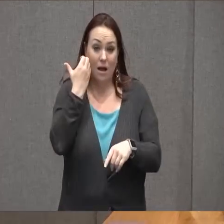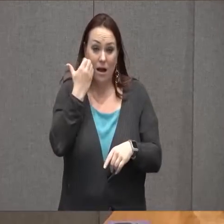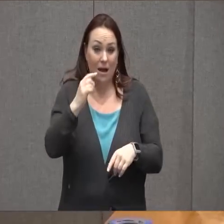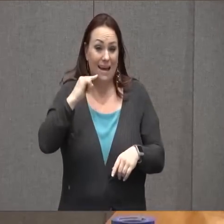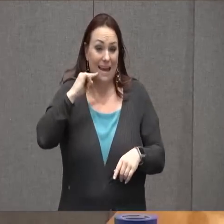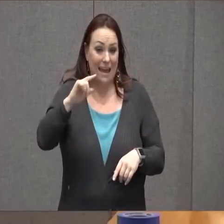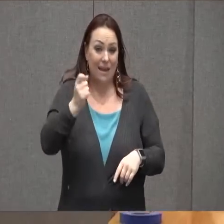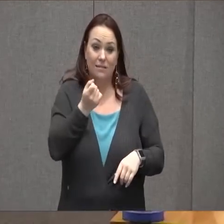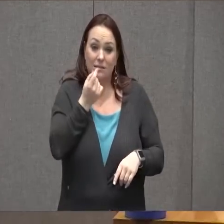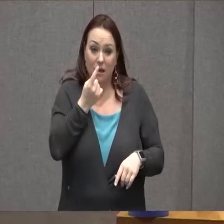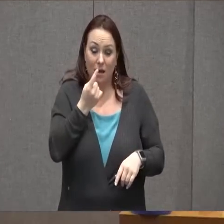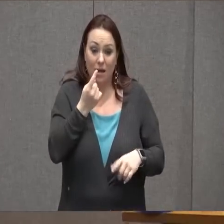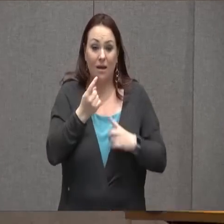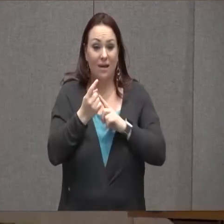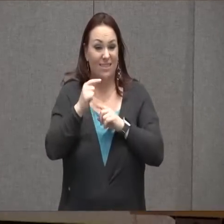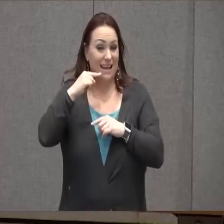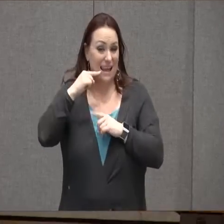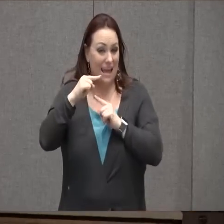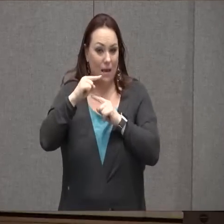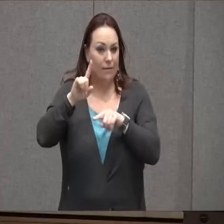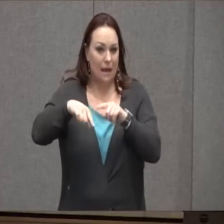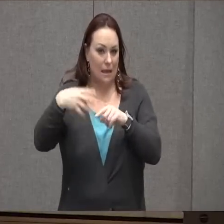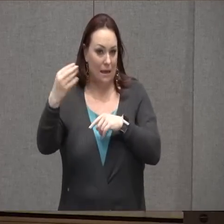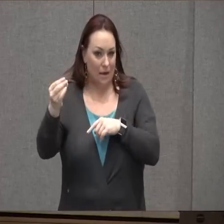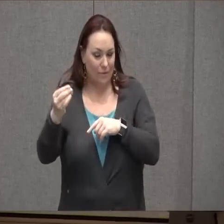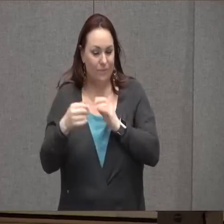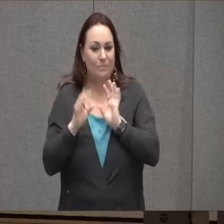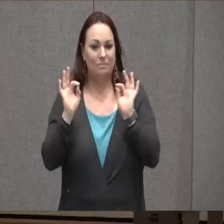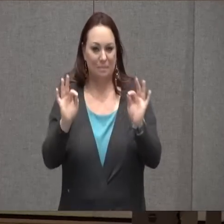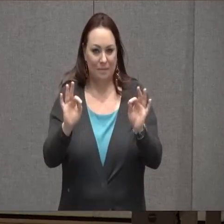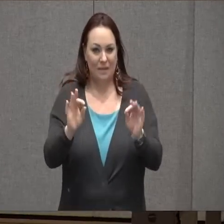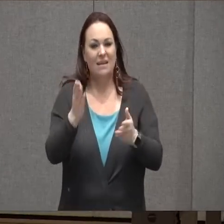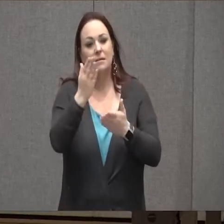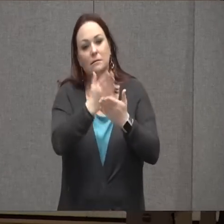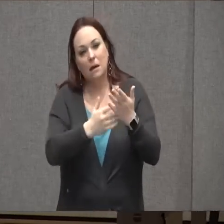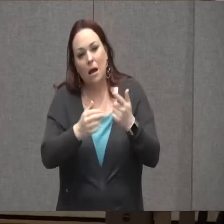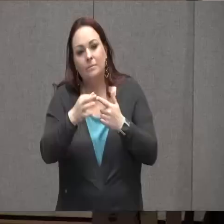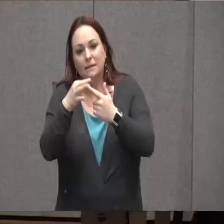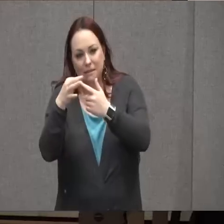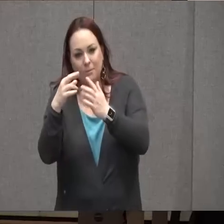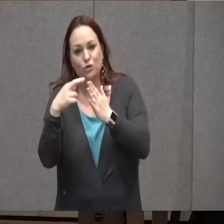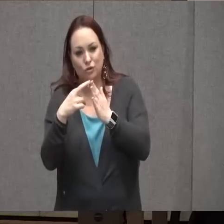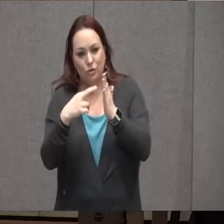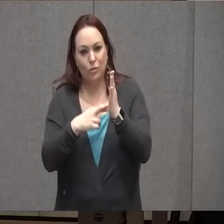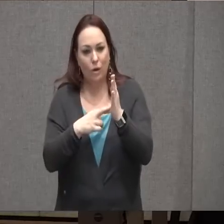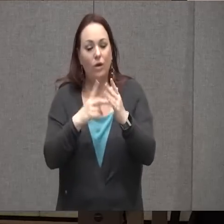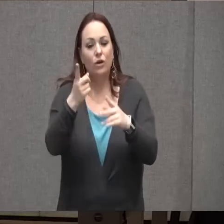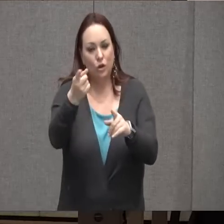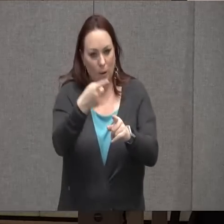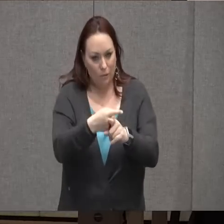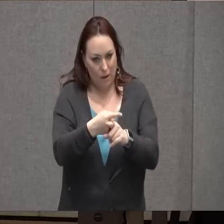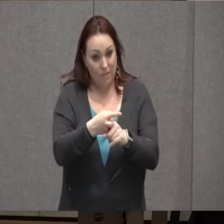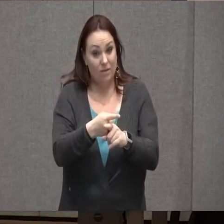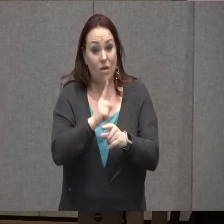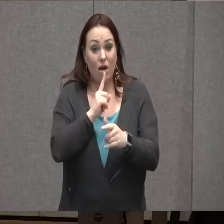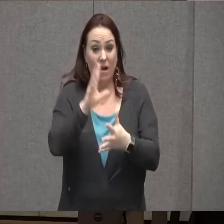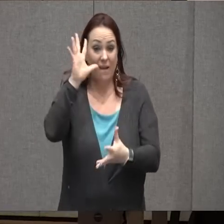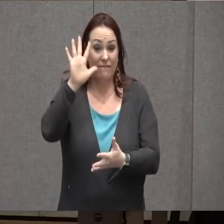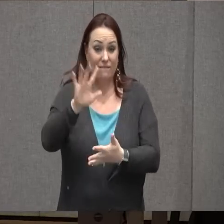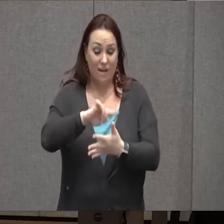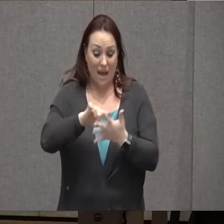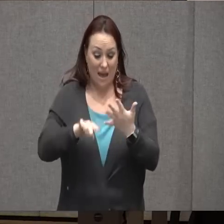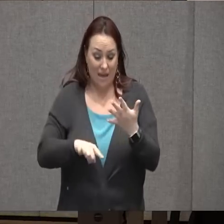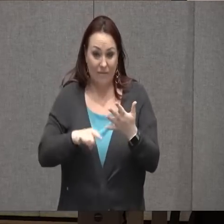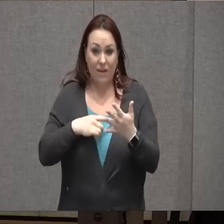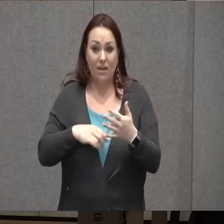some exceptions to this rule. I know you guys are saying, oh, my teacher taught me that there's exceptions. You're right. There's five exceptions. There's